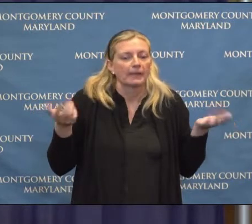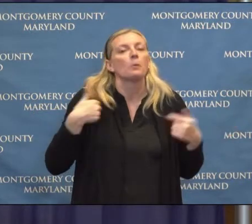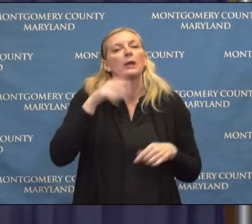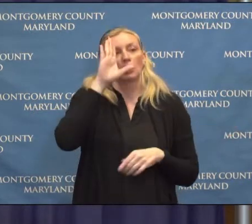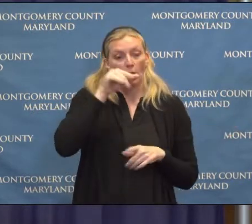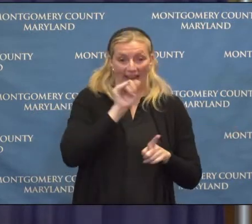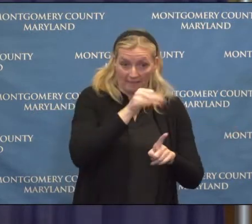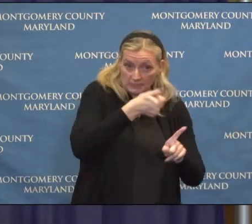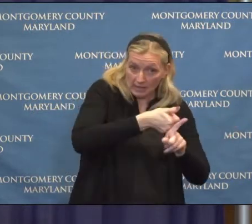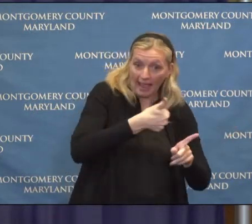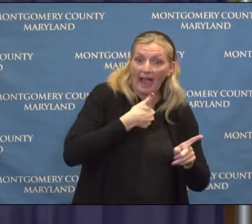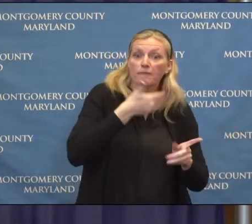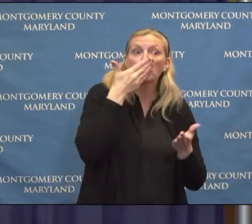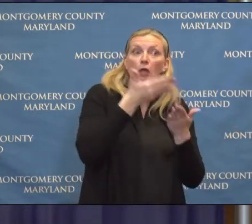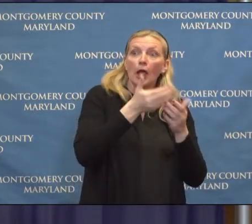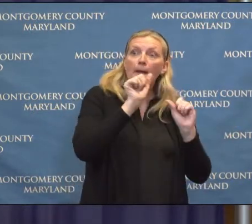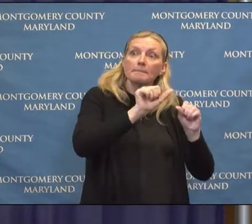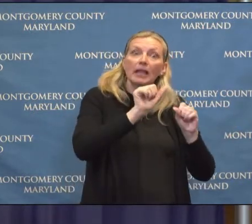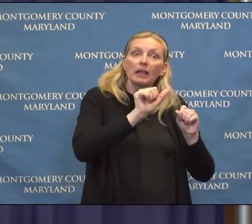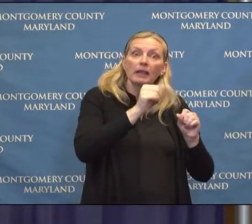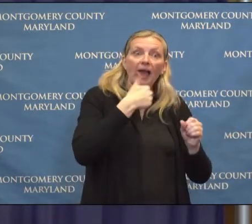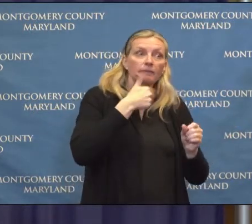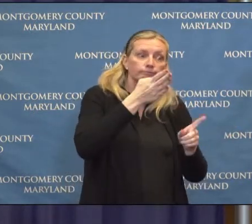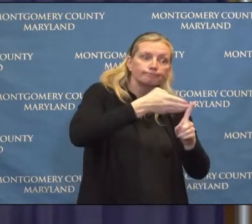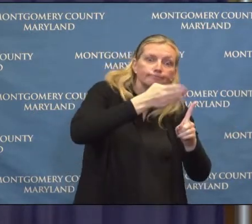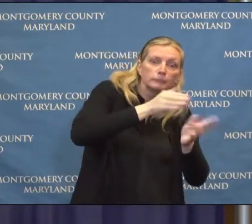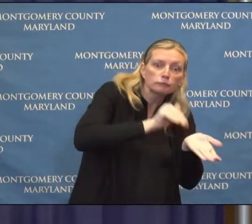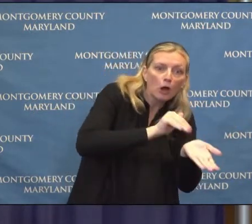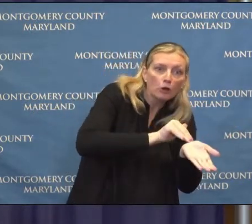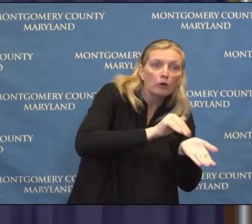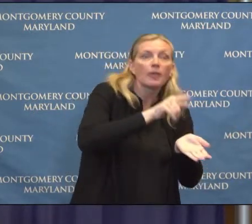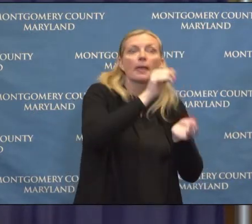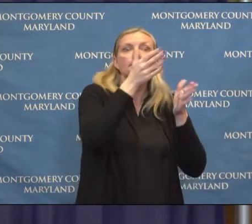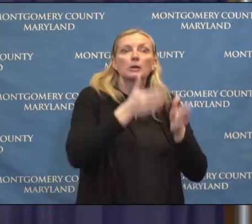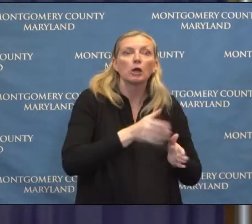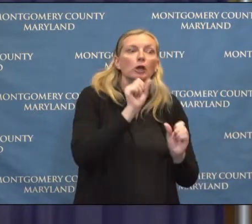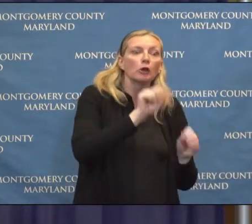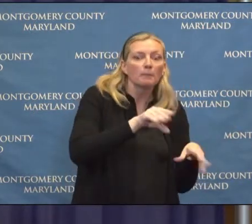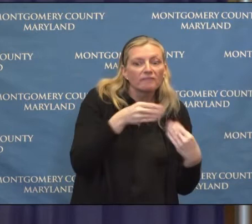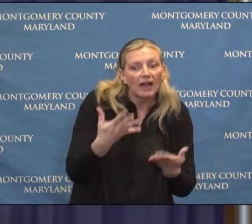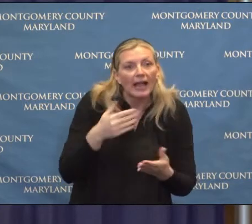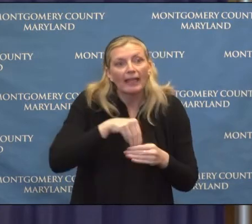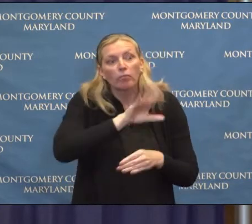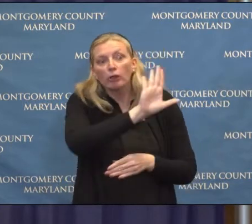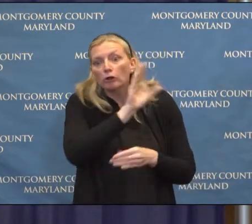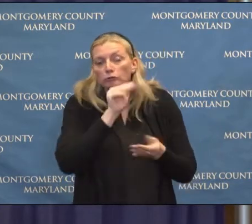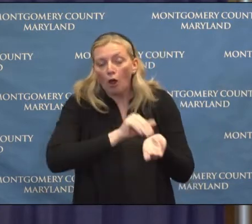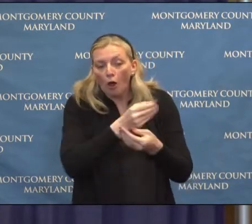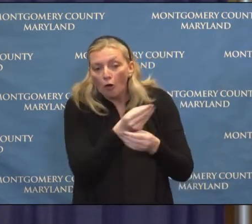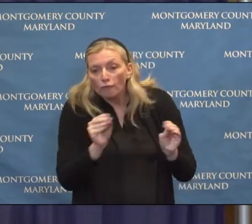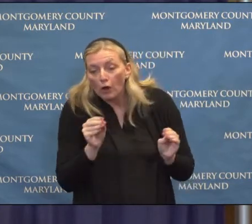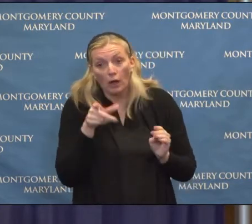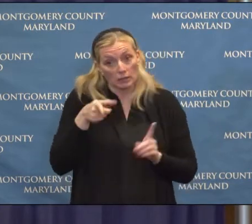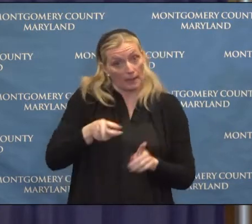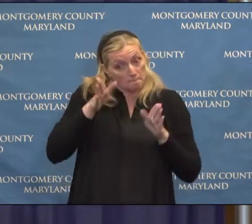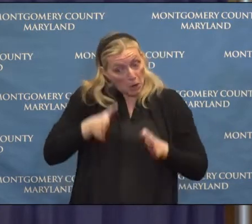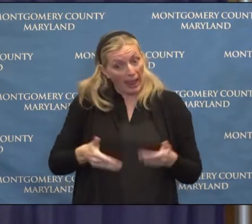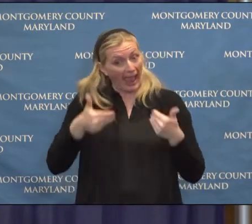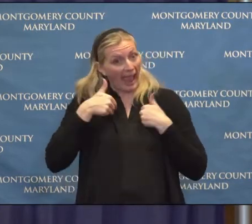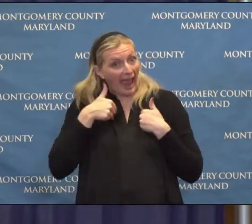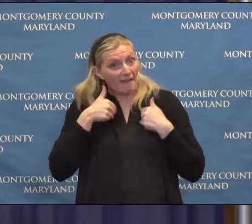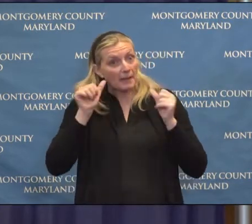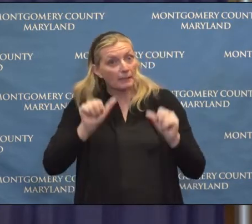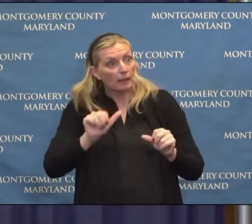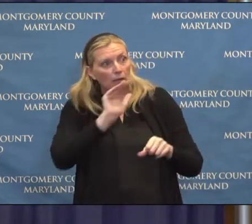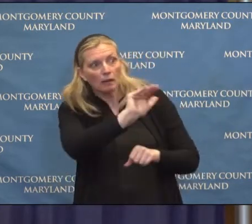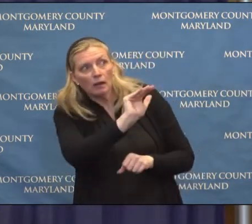whether that's to a primary care provider to get that service rendered directly in their office space, or access to a provider to provide that